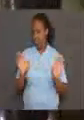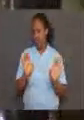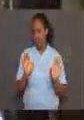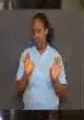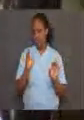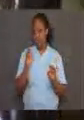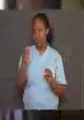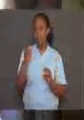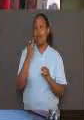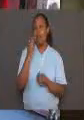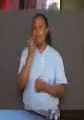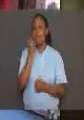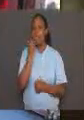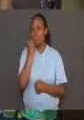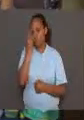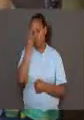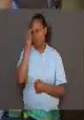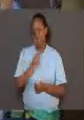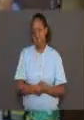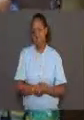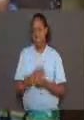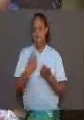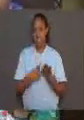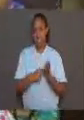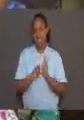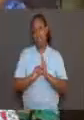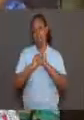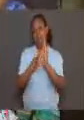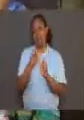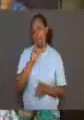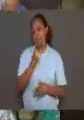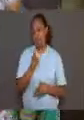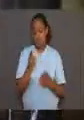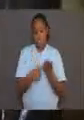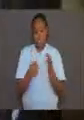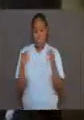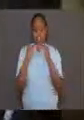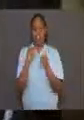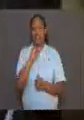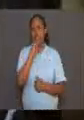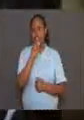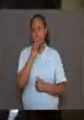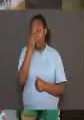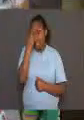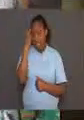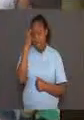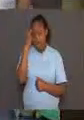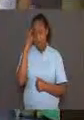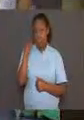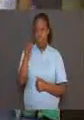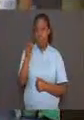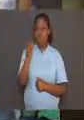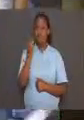a customer. This is an example of inequality because the